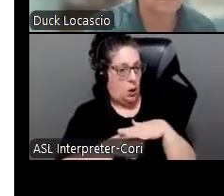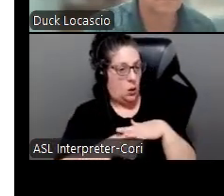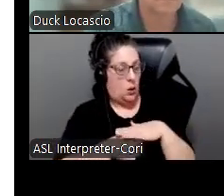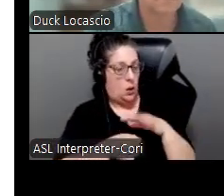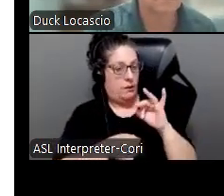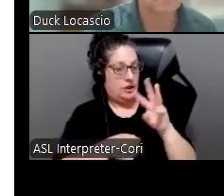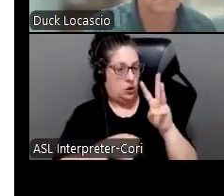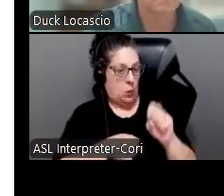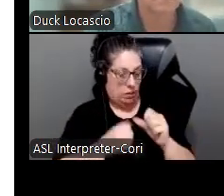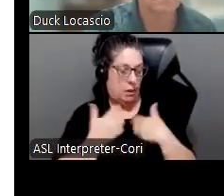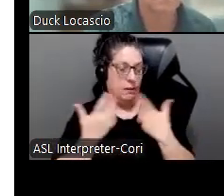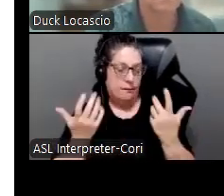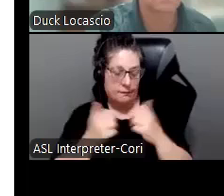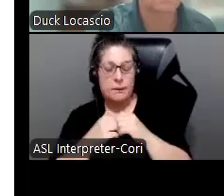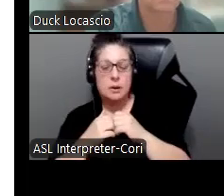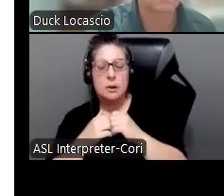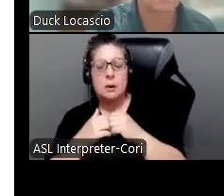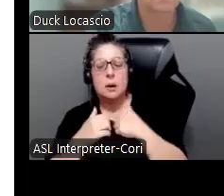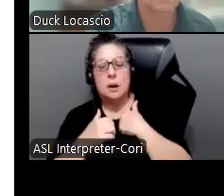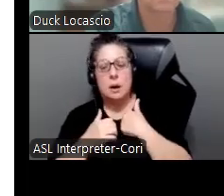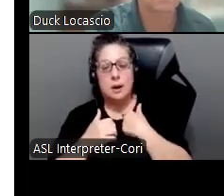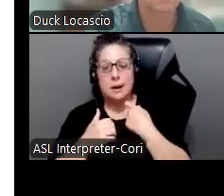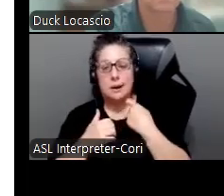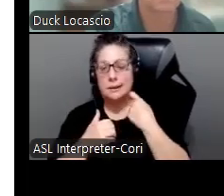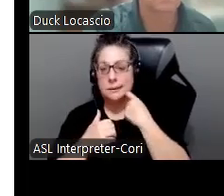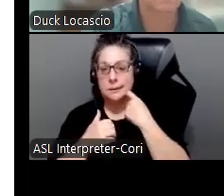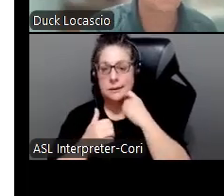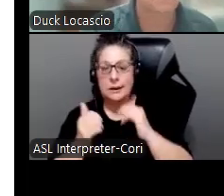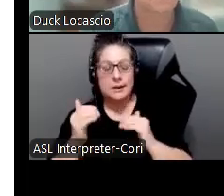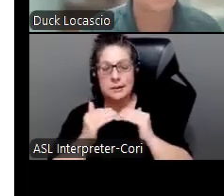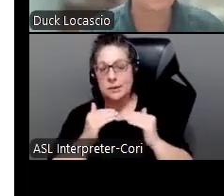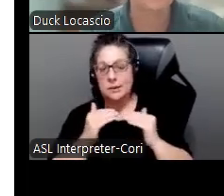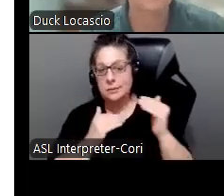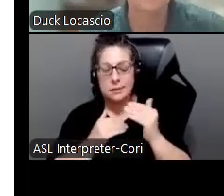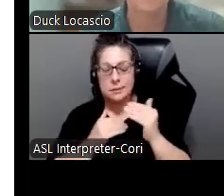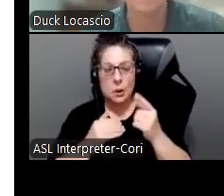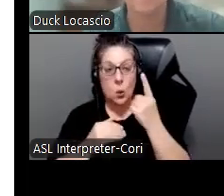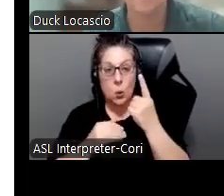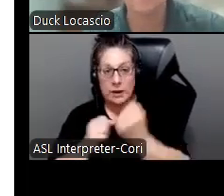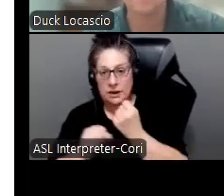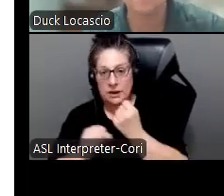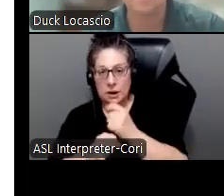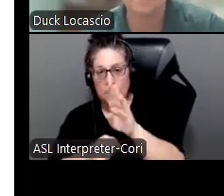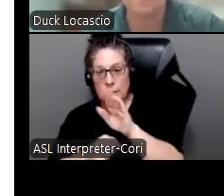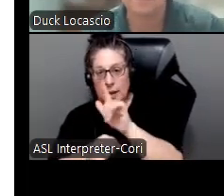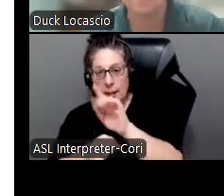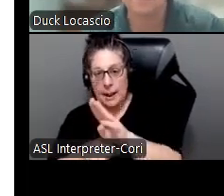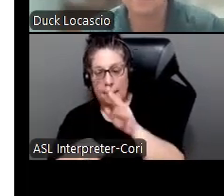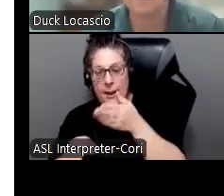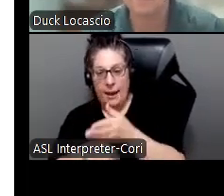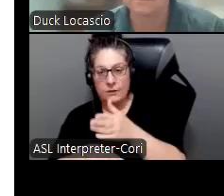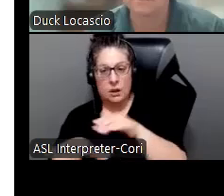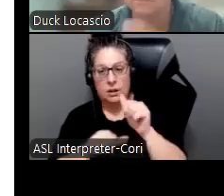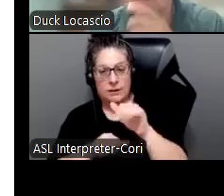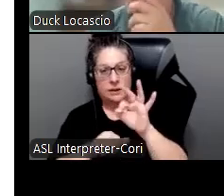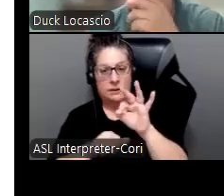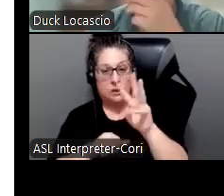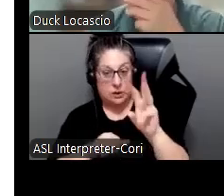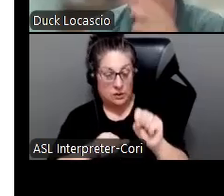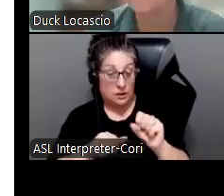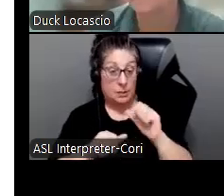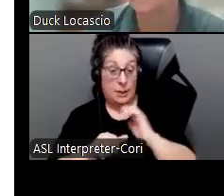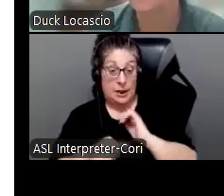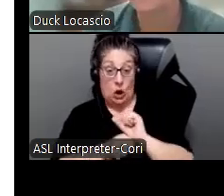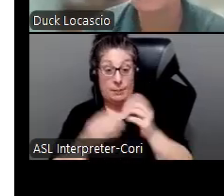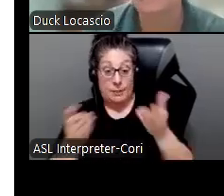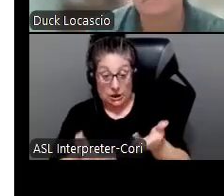wildlife. I just surpassed my 1 year at BLM after leaving Fish and Wildlife Service, and my job